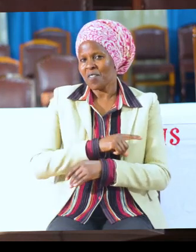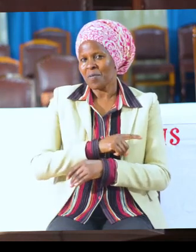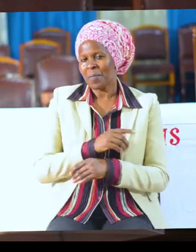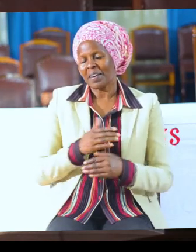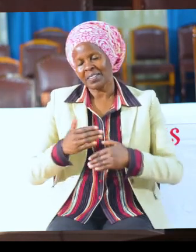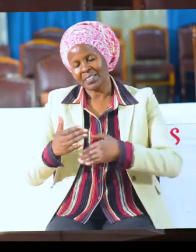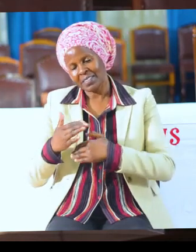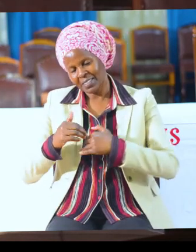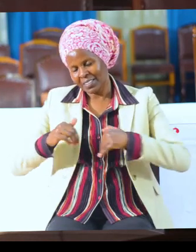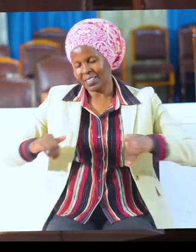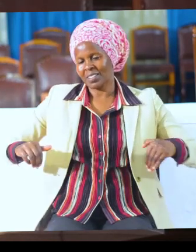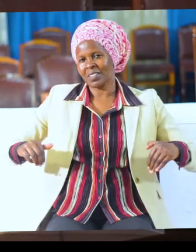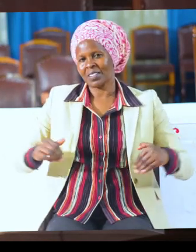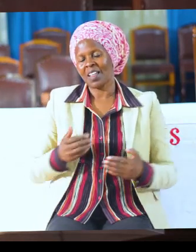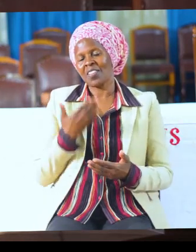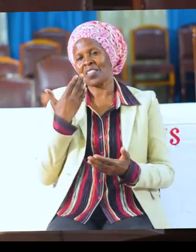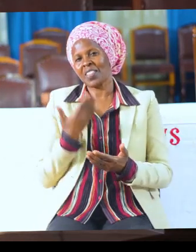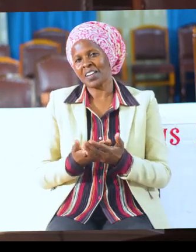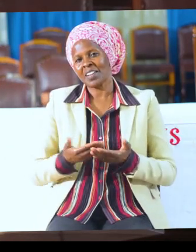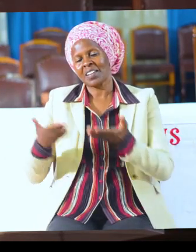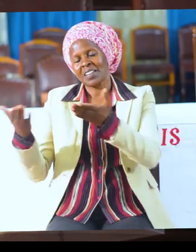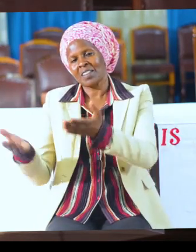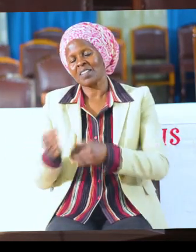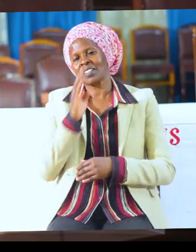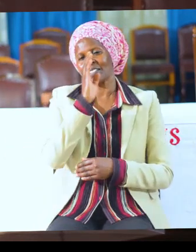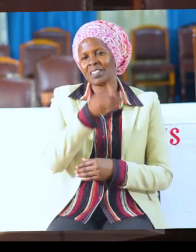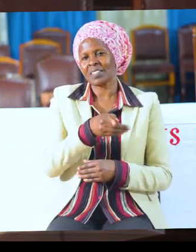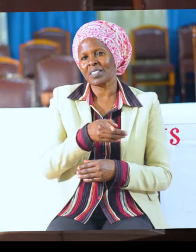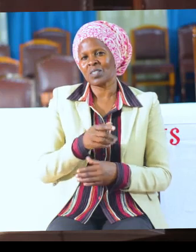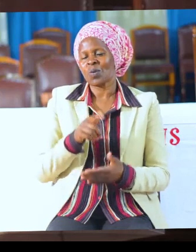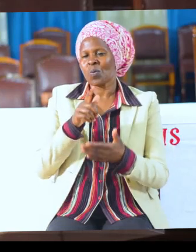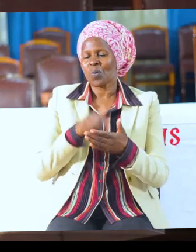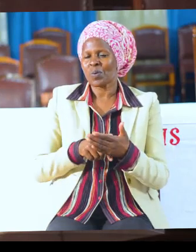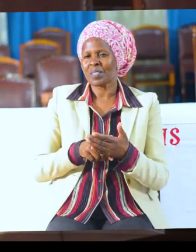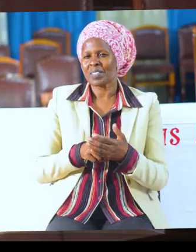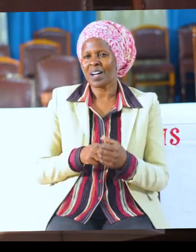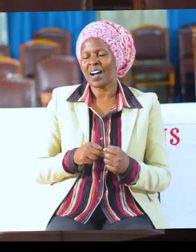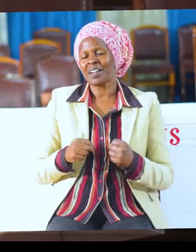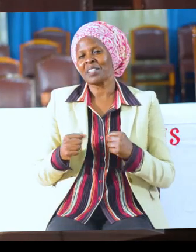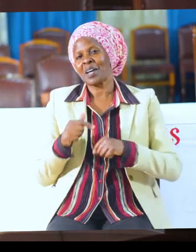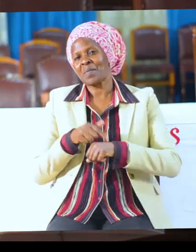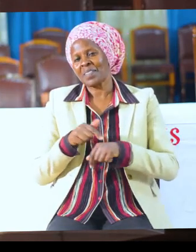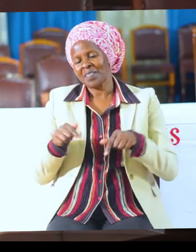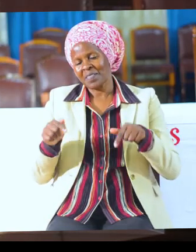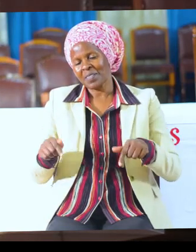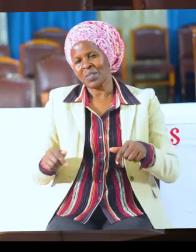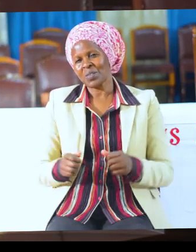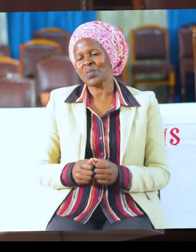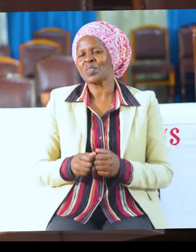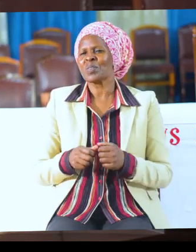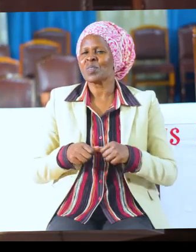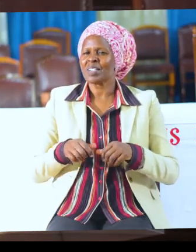set aside as a Thanksgiving Sunday. And what a coincidence that even as